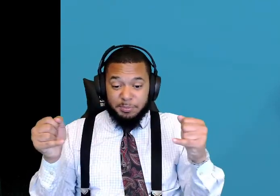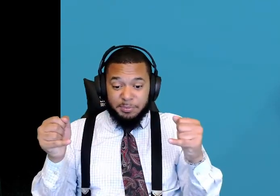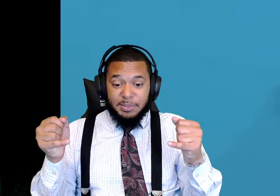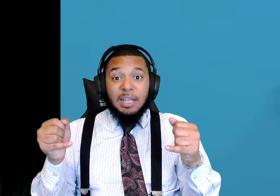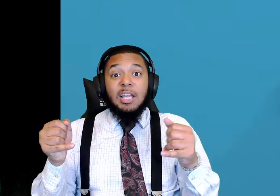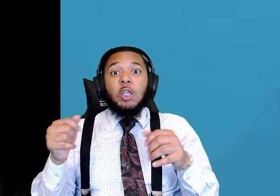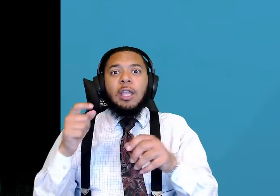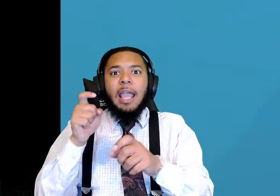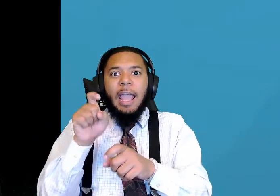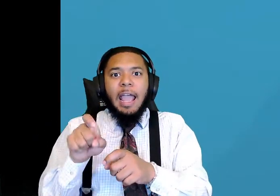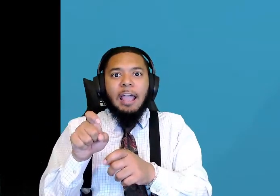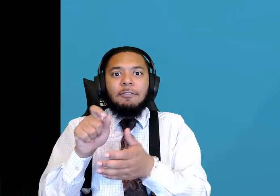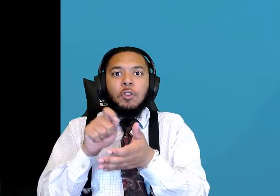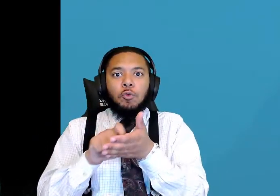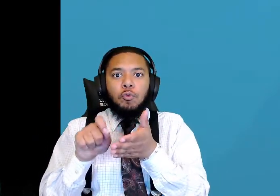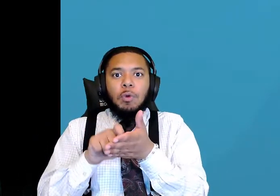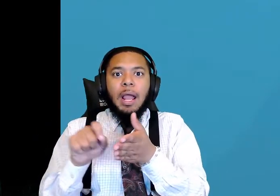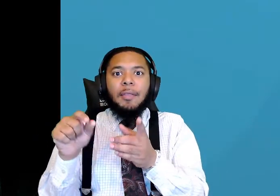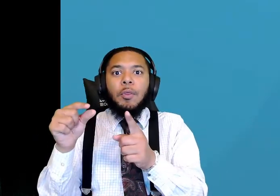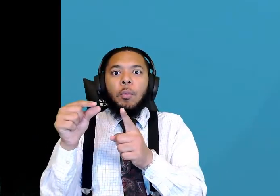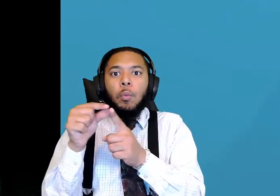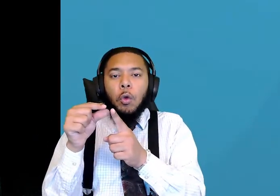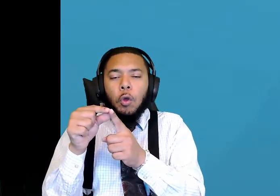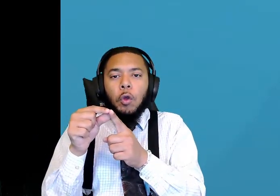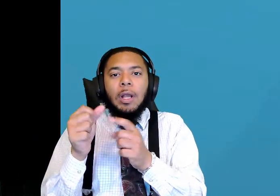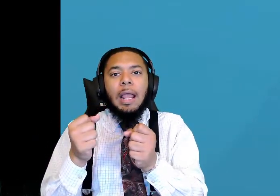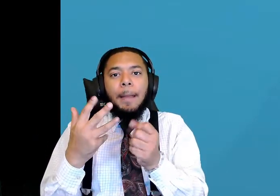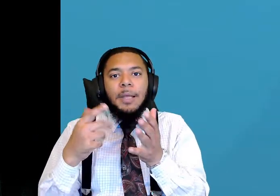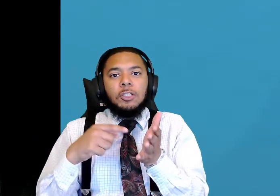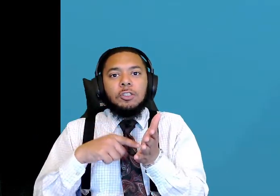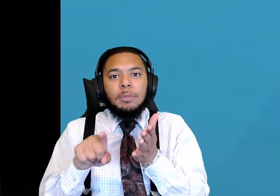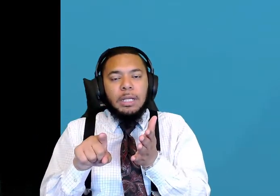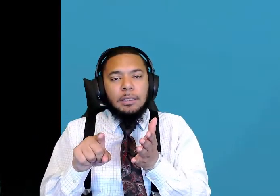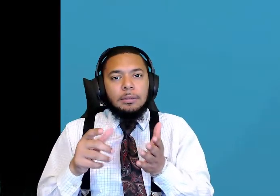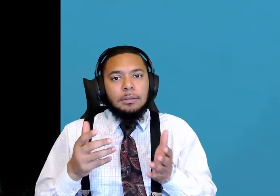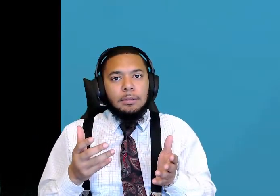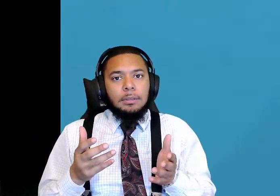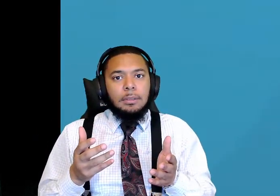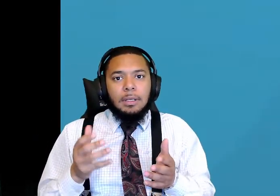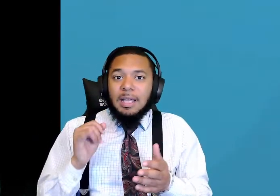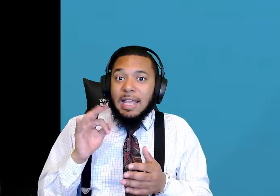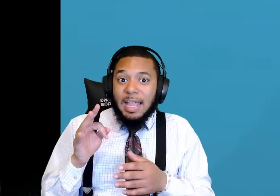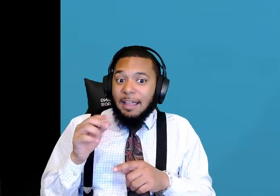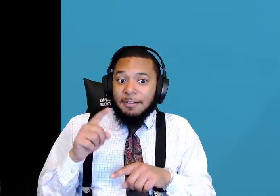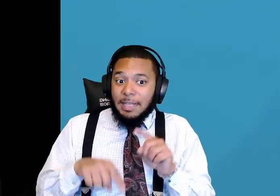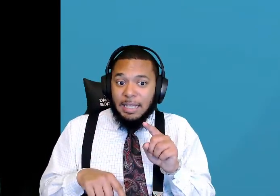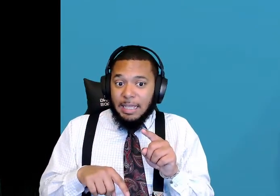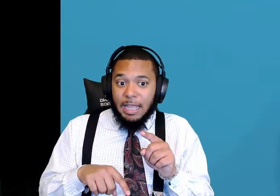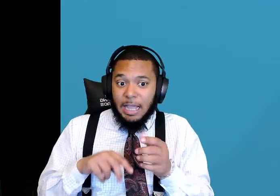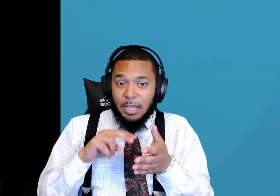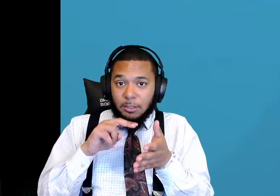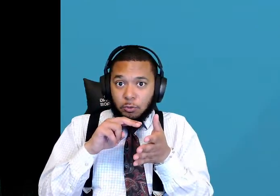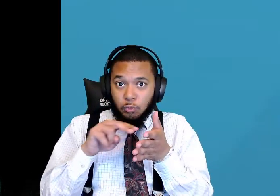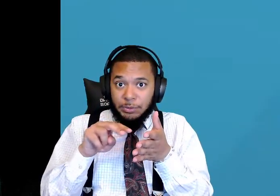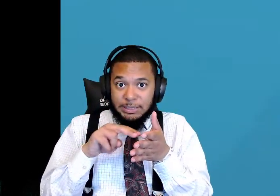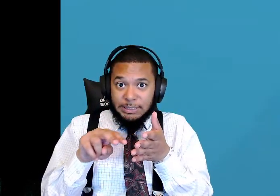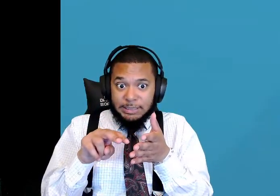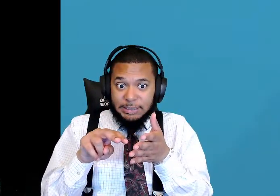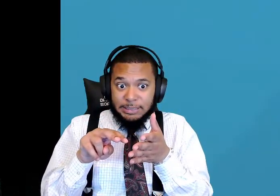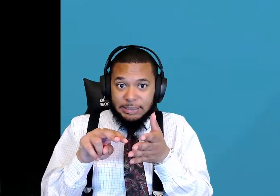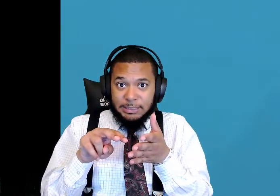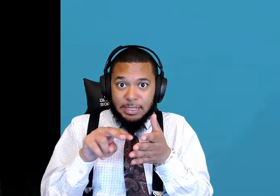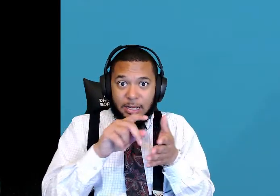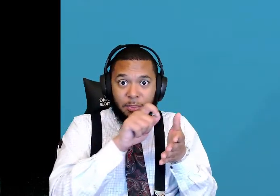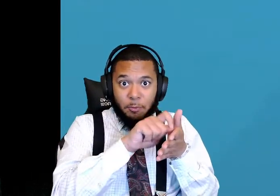in words how much money you're paying. Just in case they can't read your writing up here, they actually want you to write it in